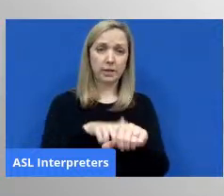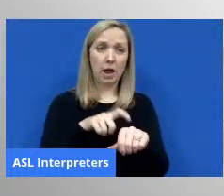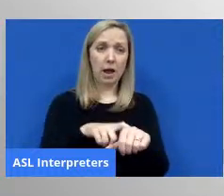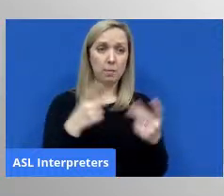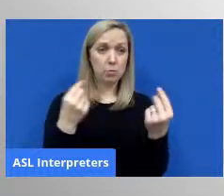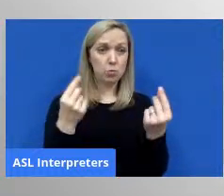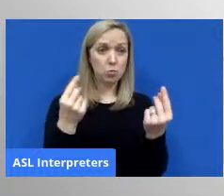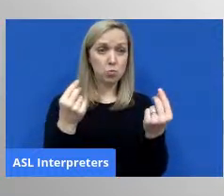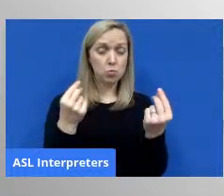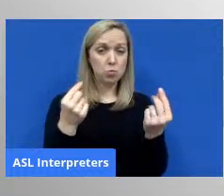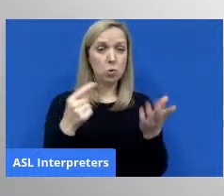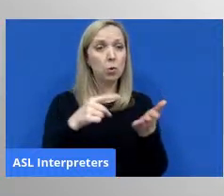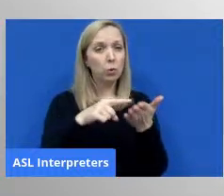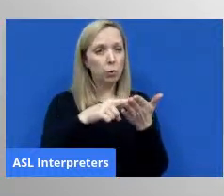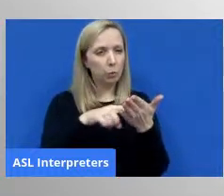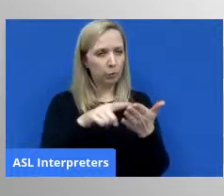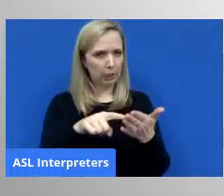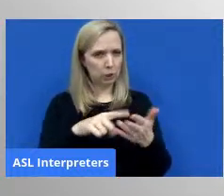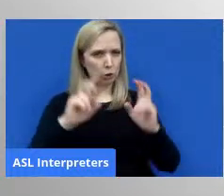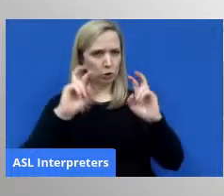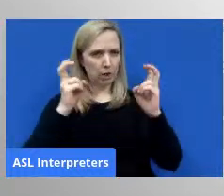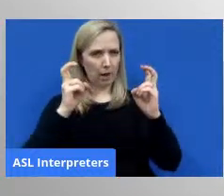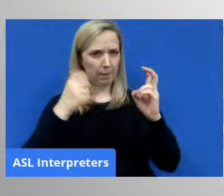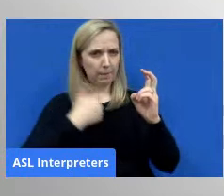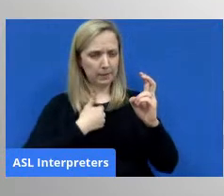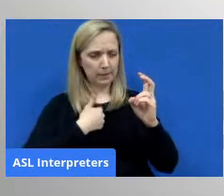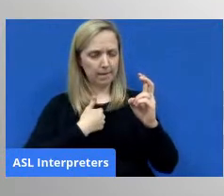research this topic, and